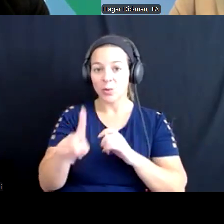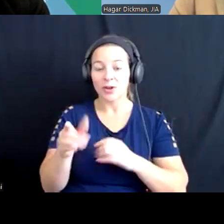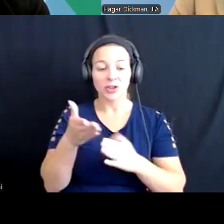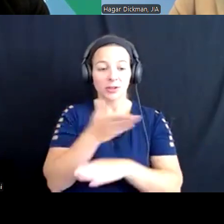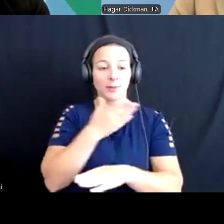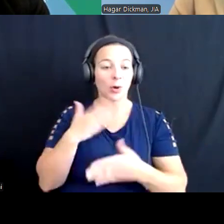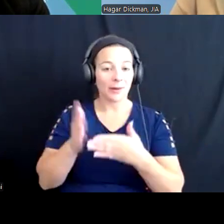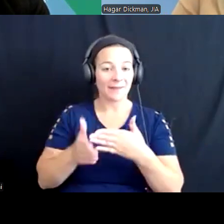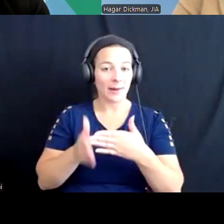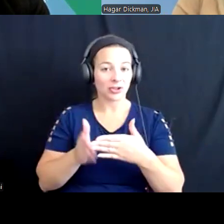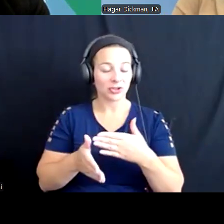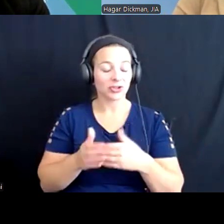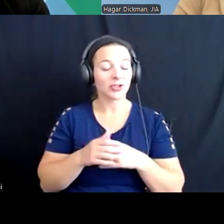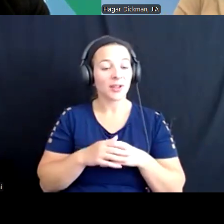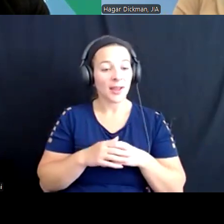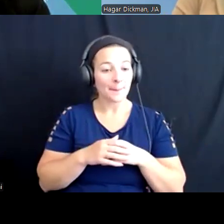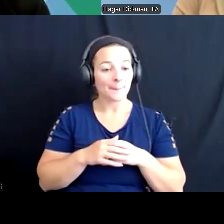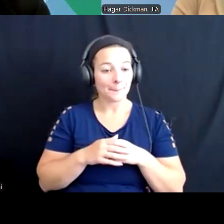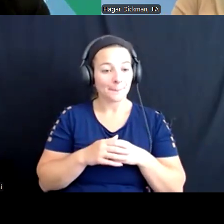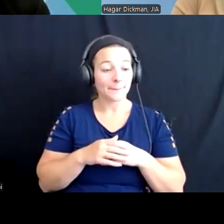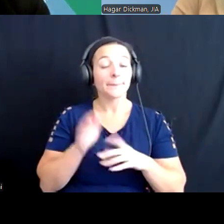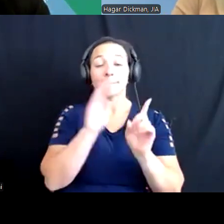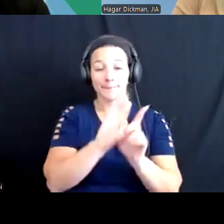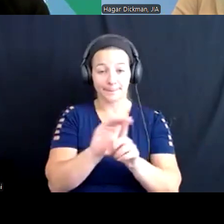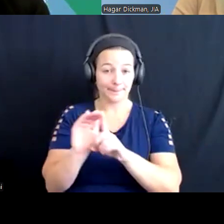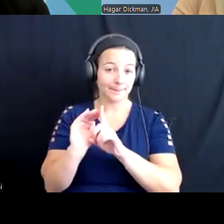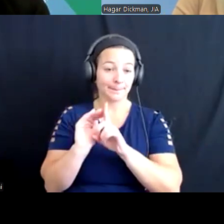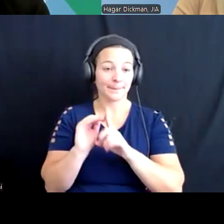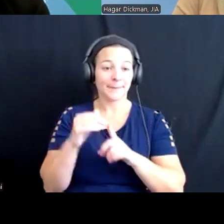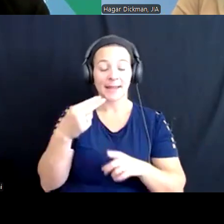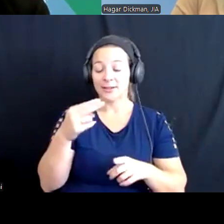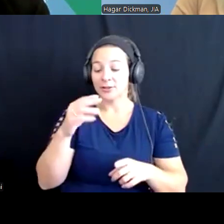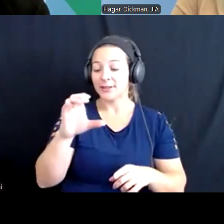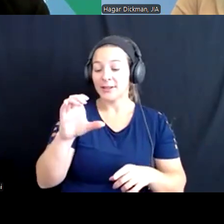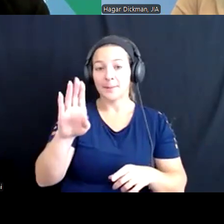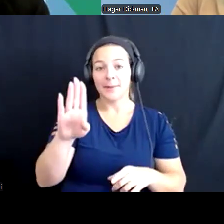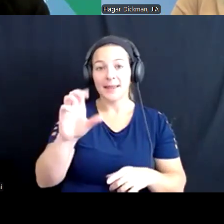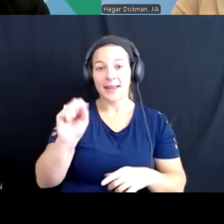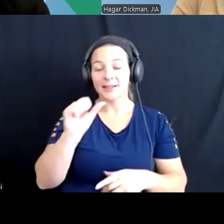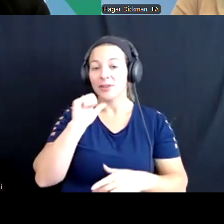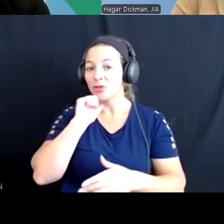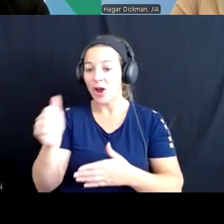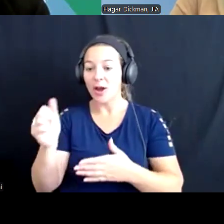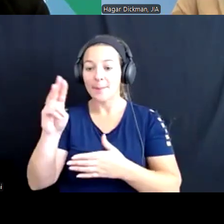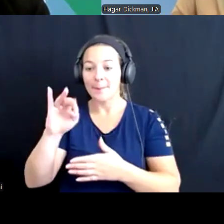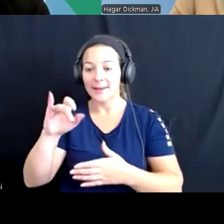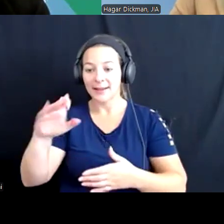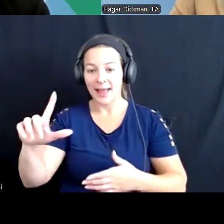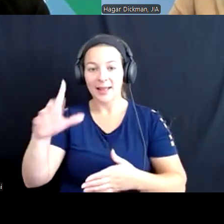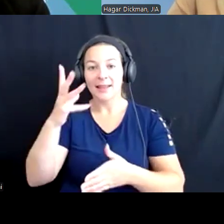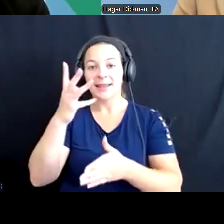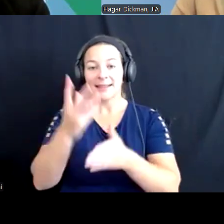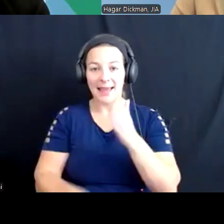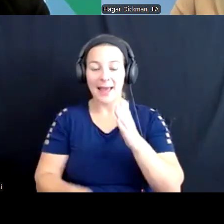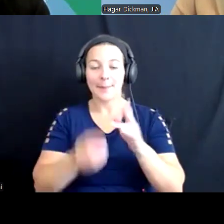wrap things up. And just as a reminder, the HCBS, non-Medi-Cal HCBS Gap Analysis has been